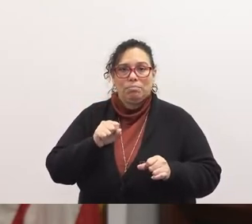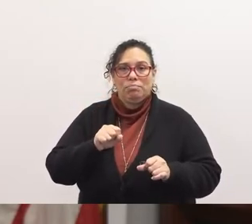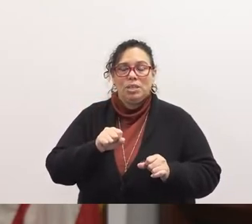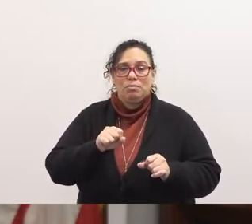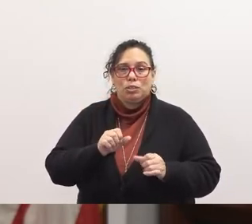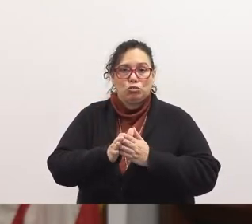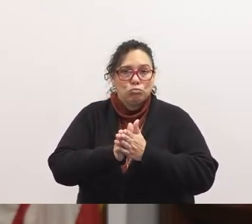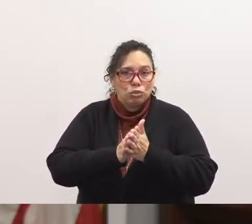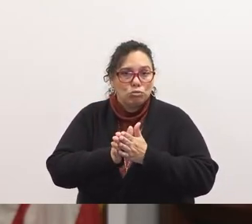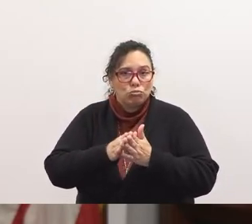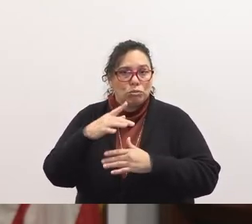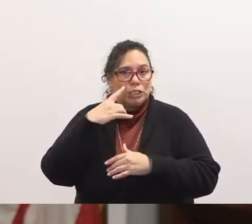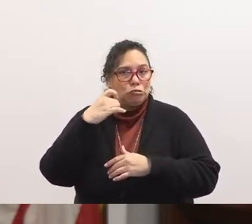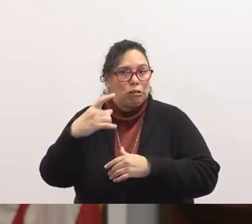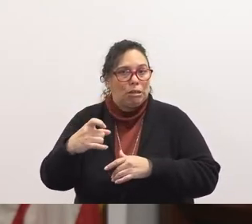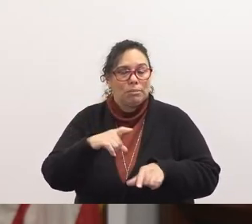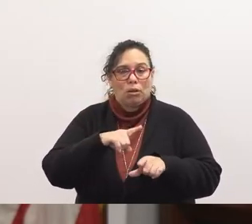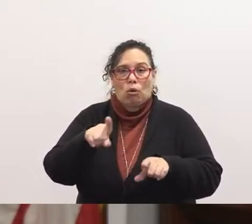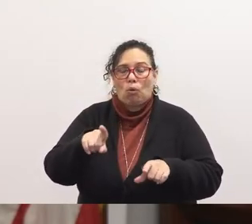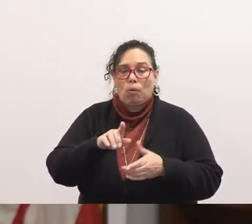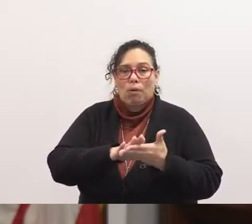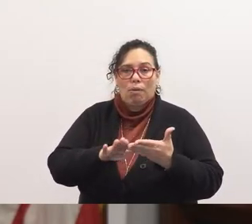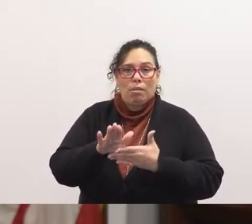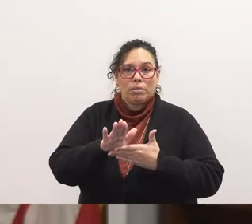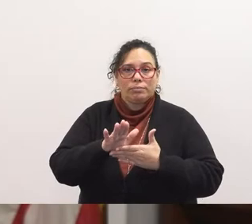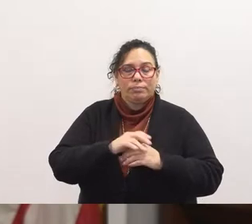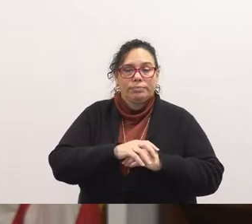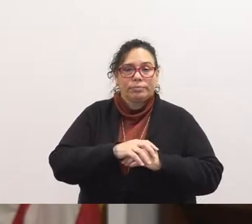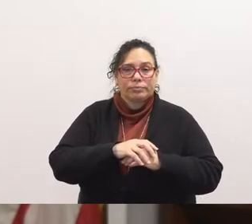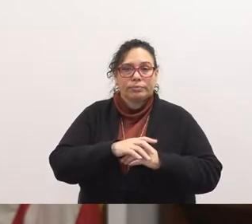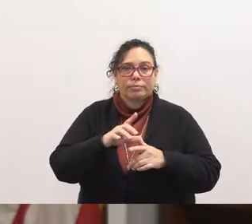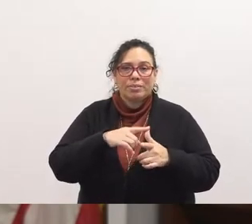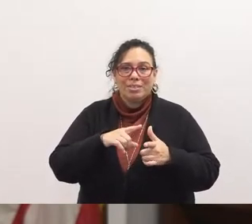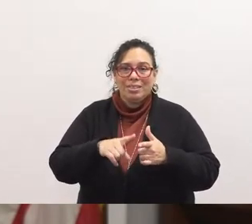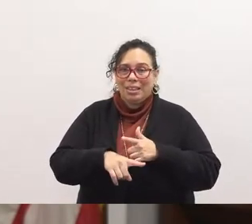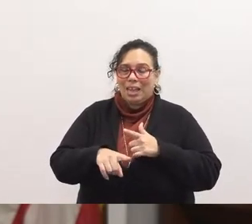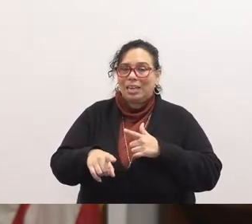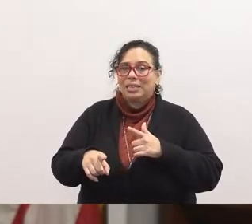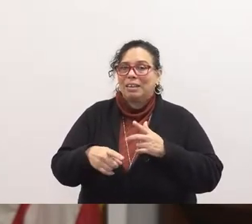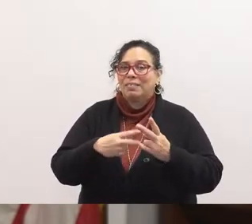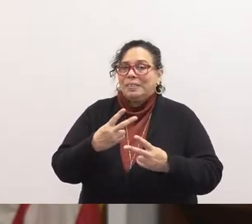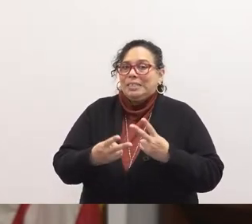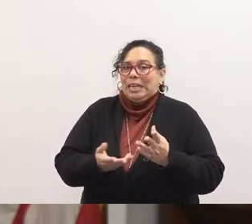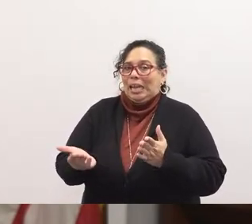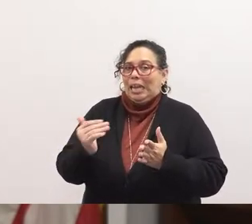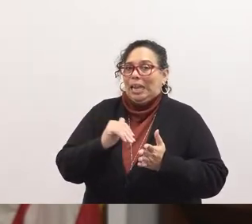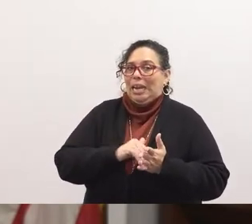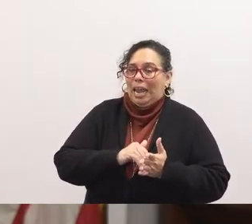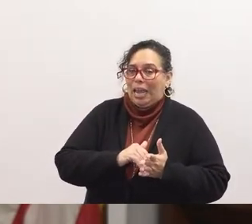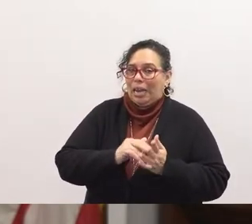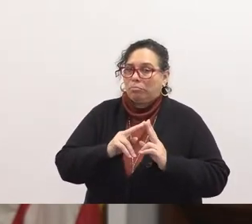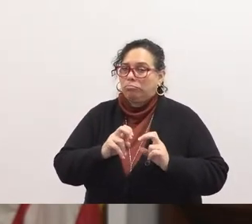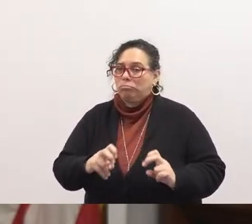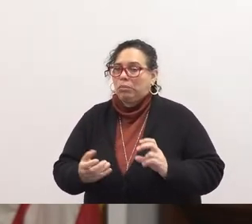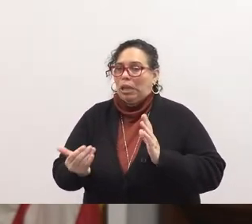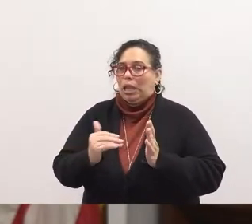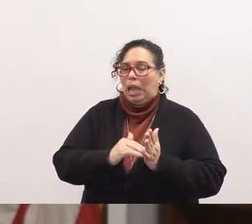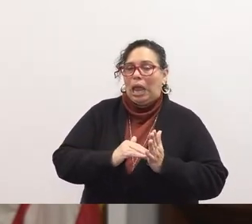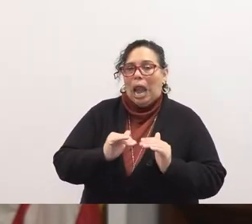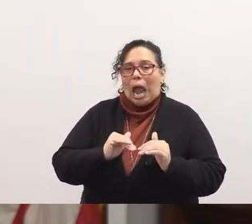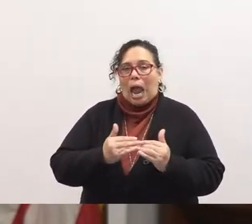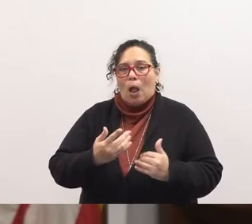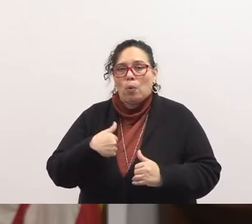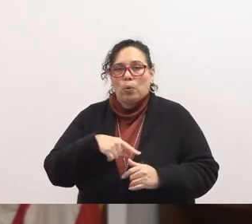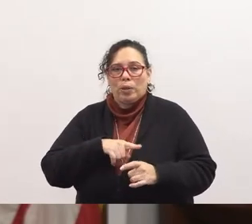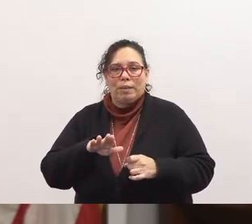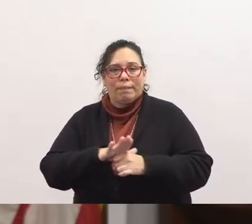dreams and go to college, that in revisiting how we are fulfilling